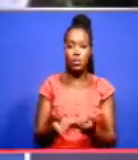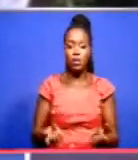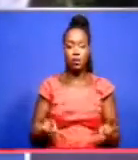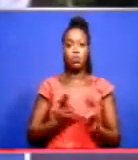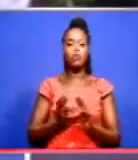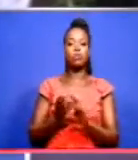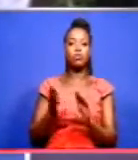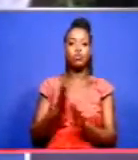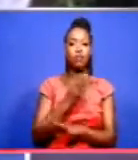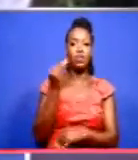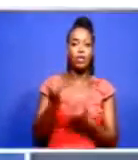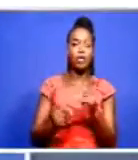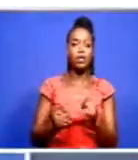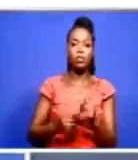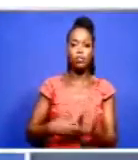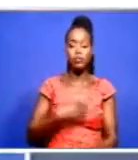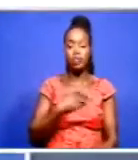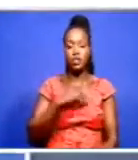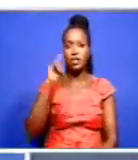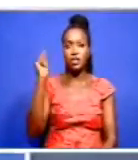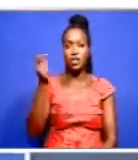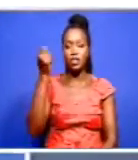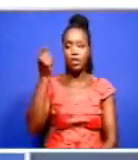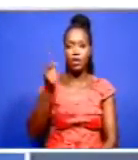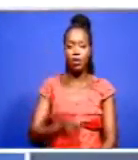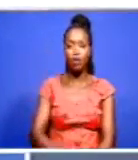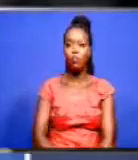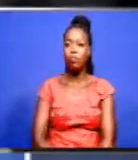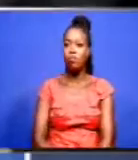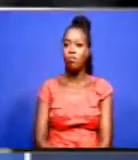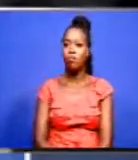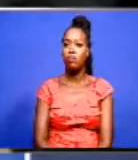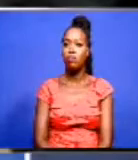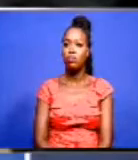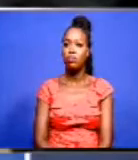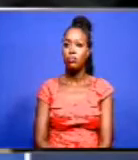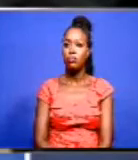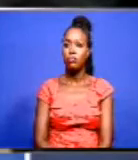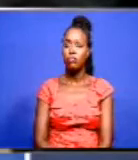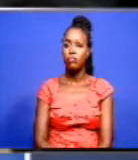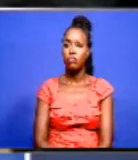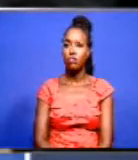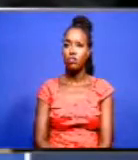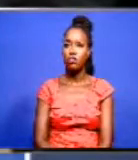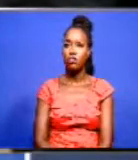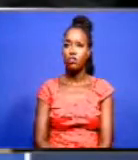concluding her tour of Kenya. Reporting for Channel One News, I'm Jackie Wambiru.